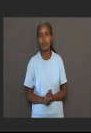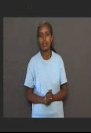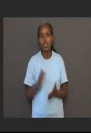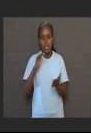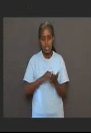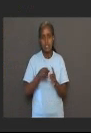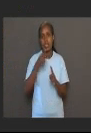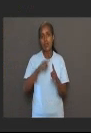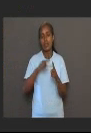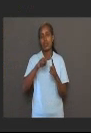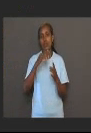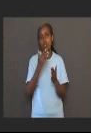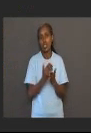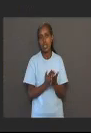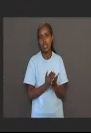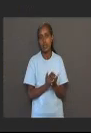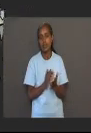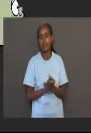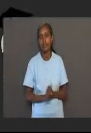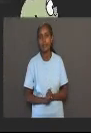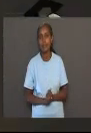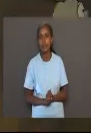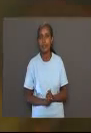Let's get back to our lesson.